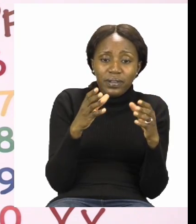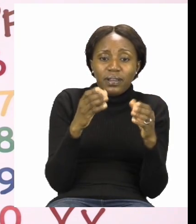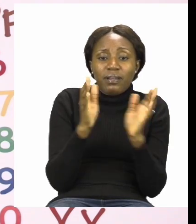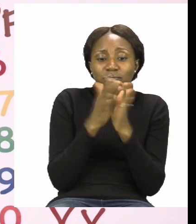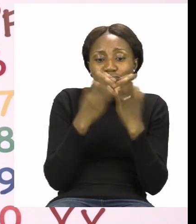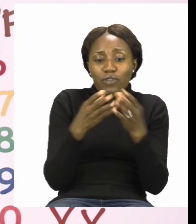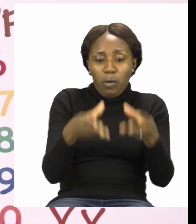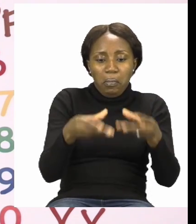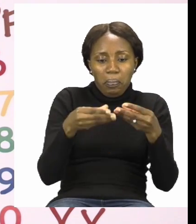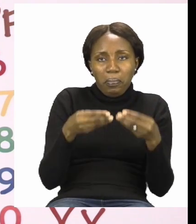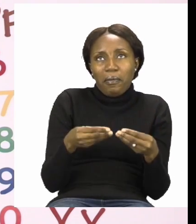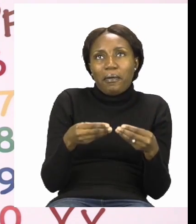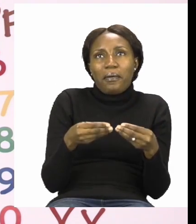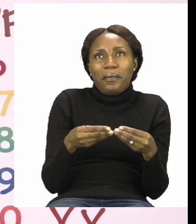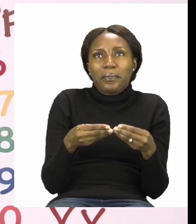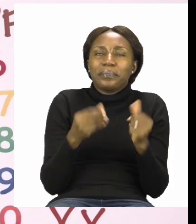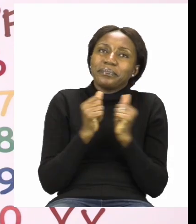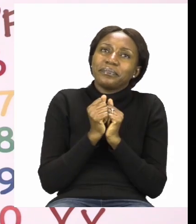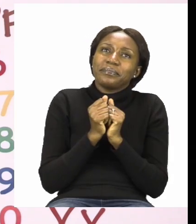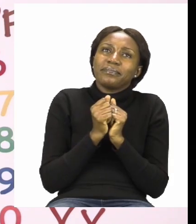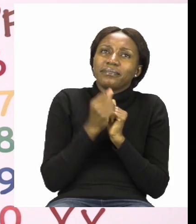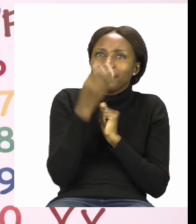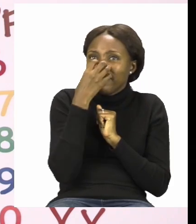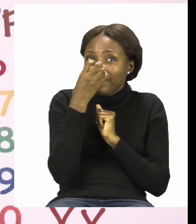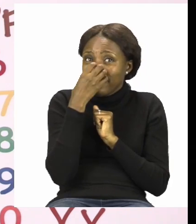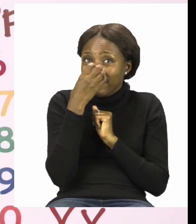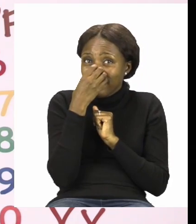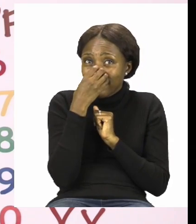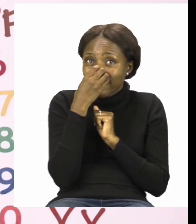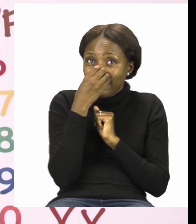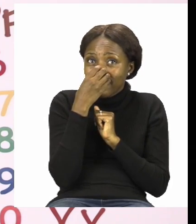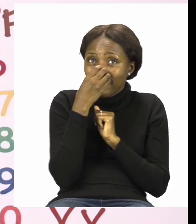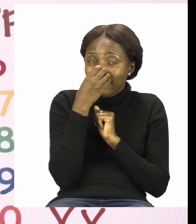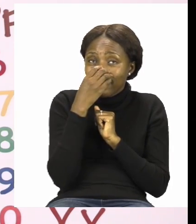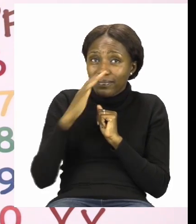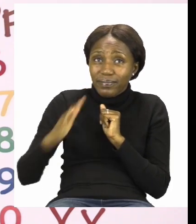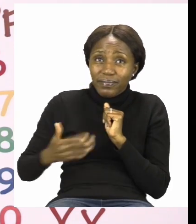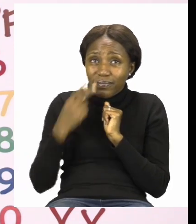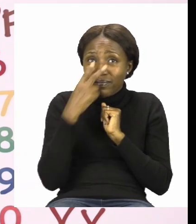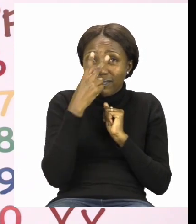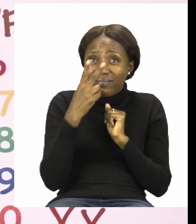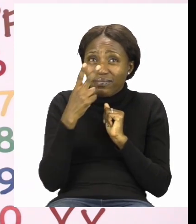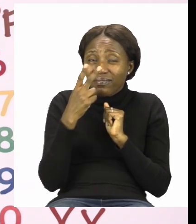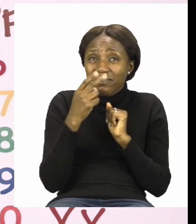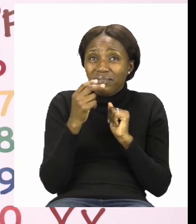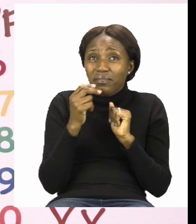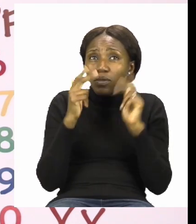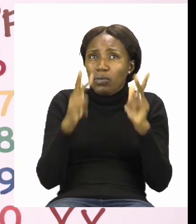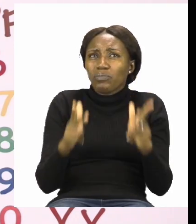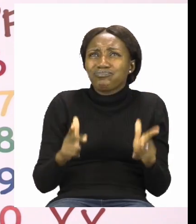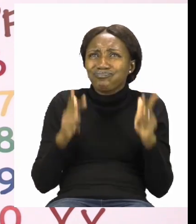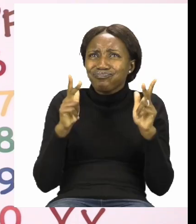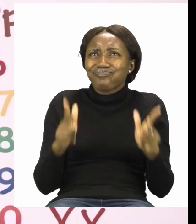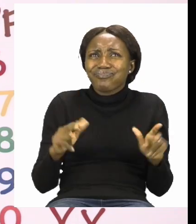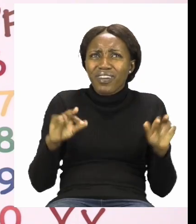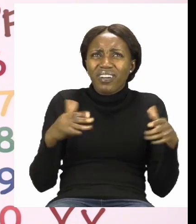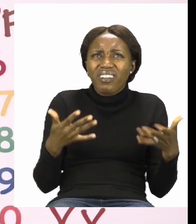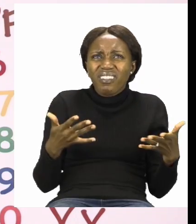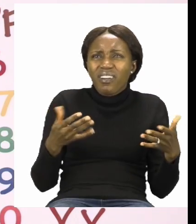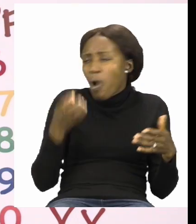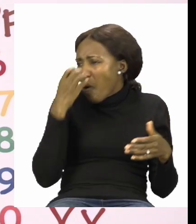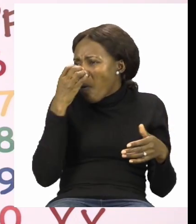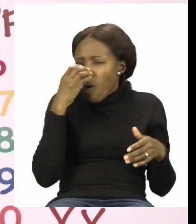else. Sashi and I wanted to go and see what the train looks like. So I wonder if he's